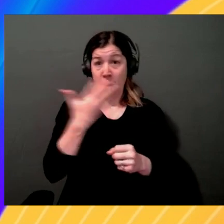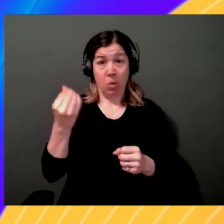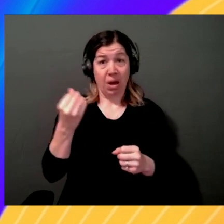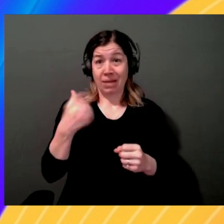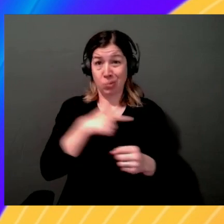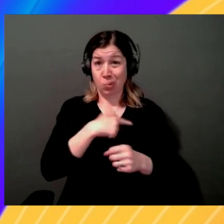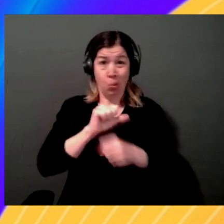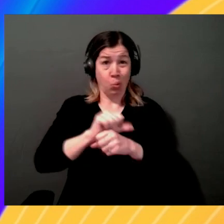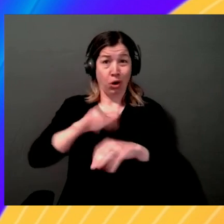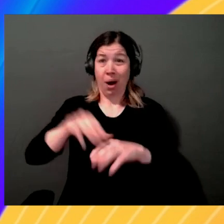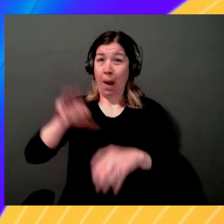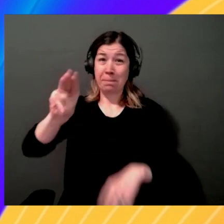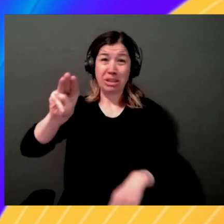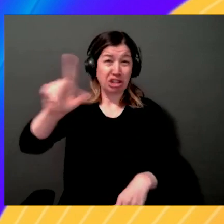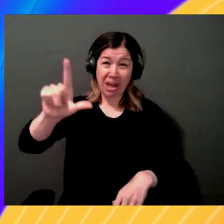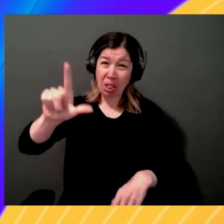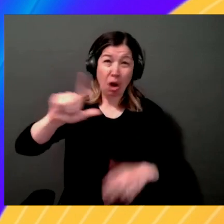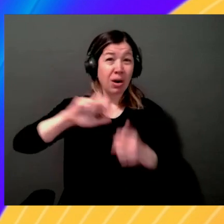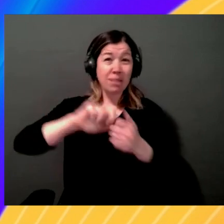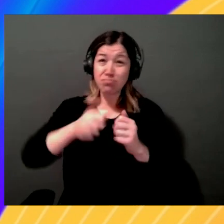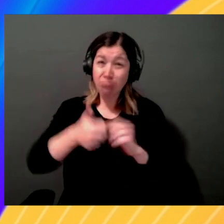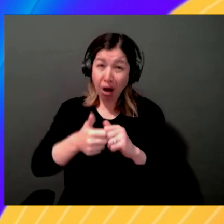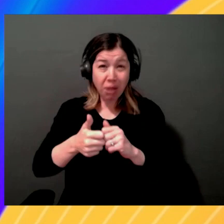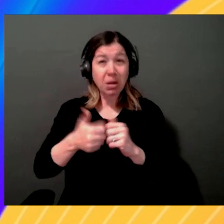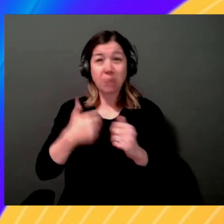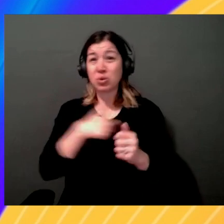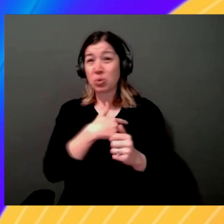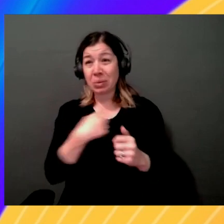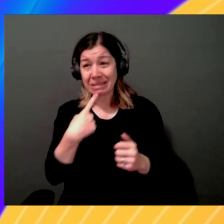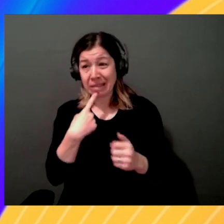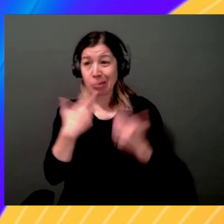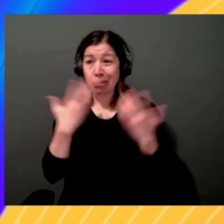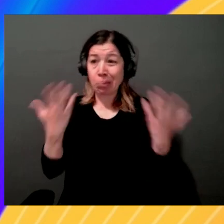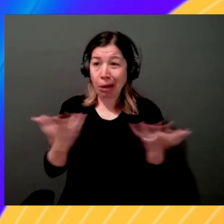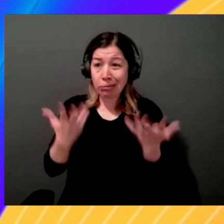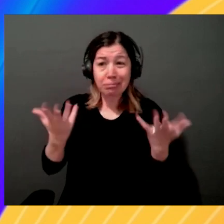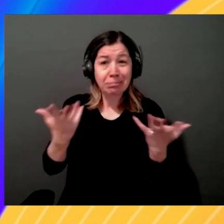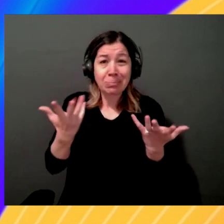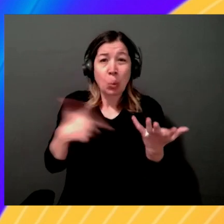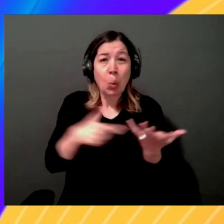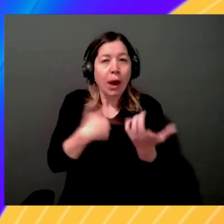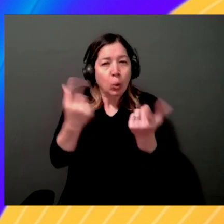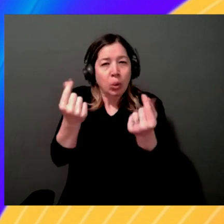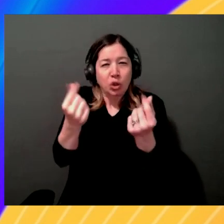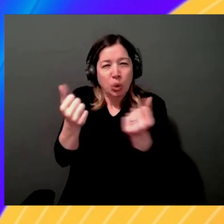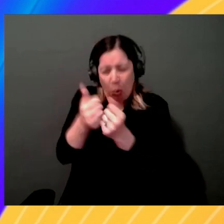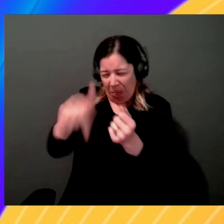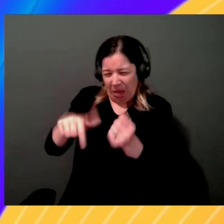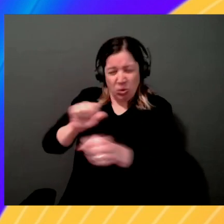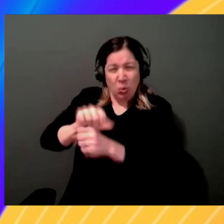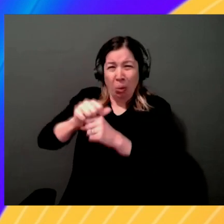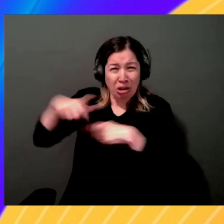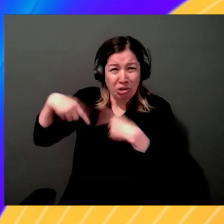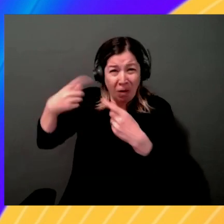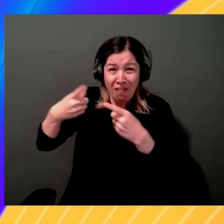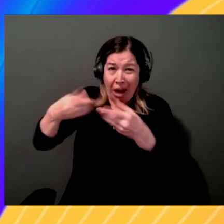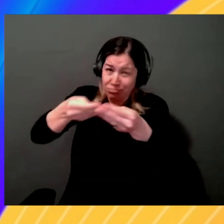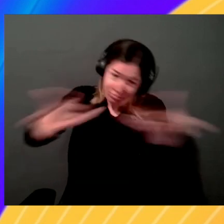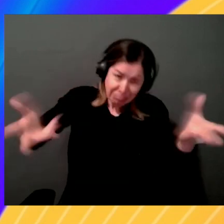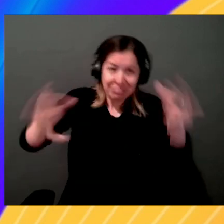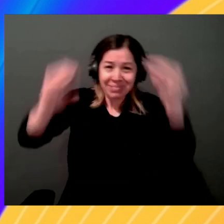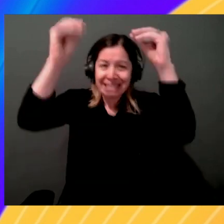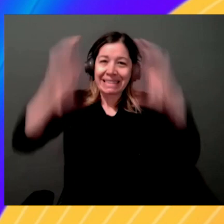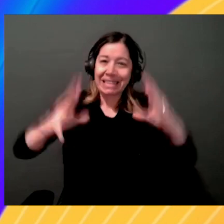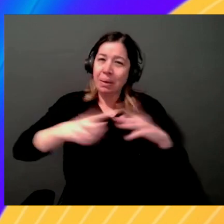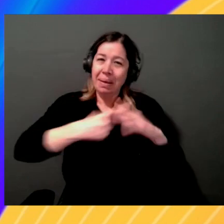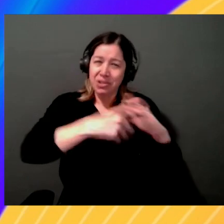problems, and we said, well, what can we do with the work that we've done so far and get something in front of teachers by the time that the school year starts, right? And